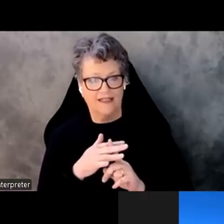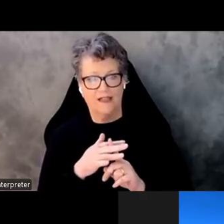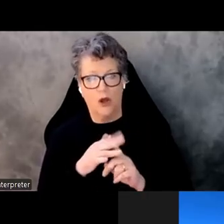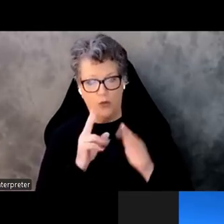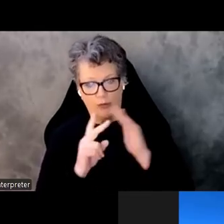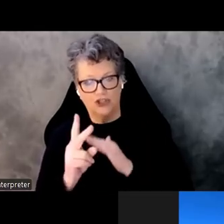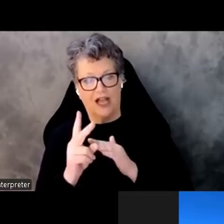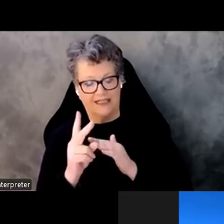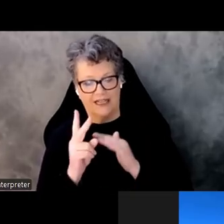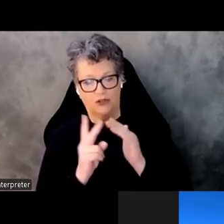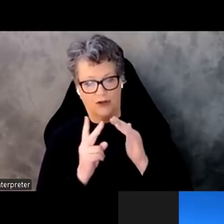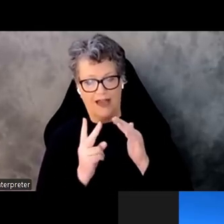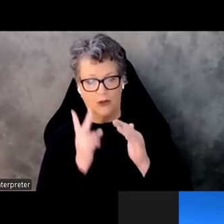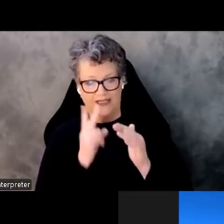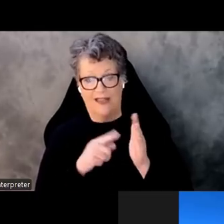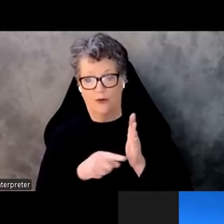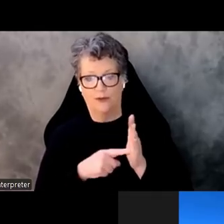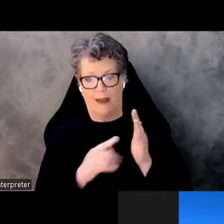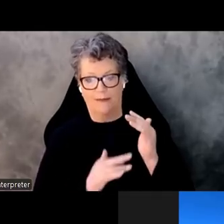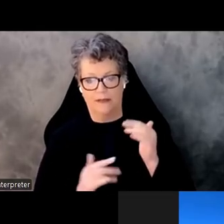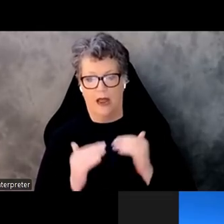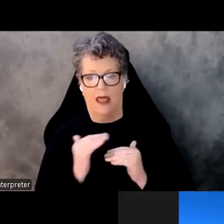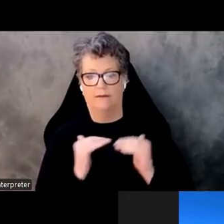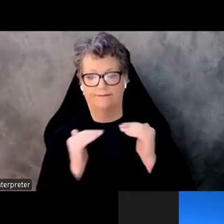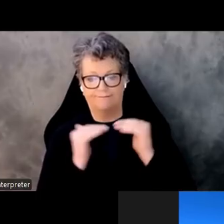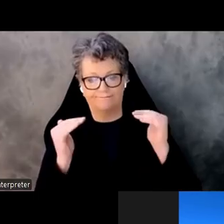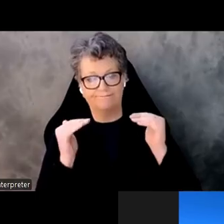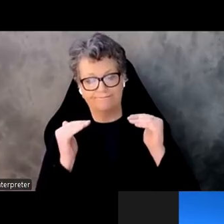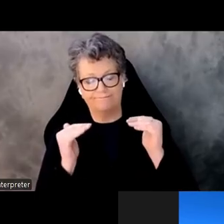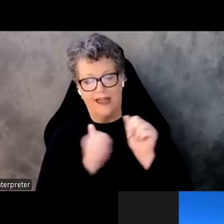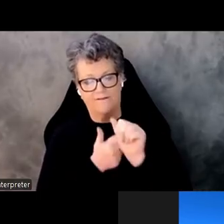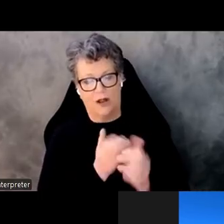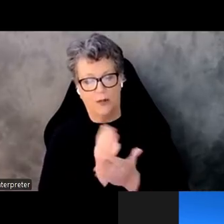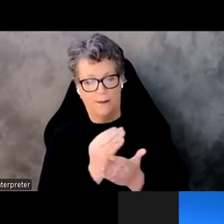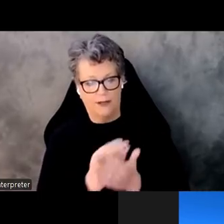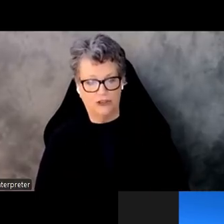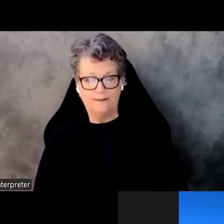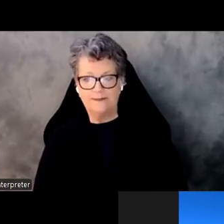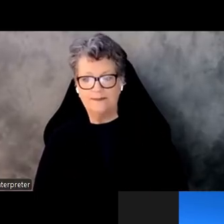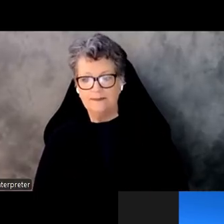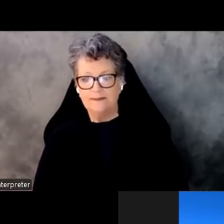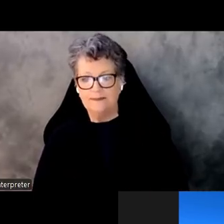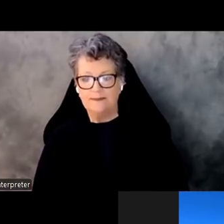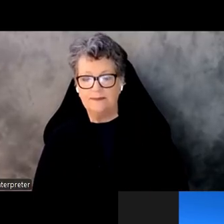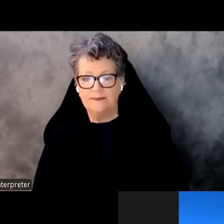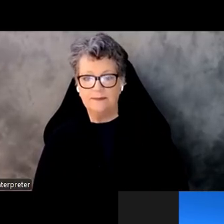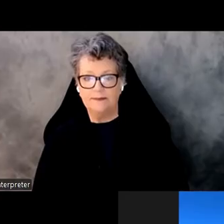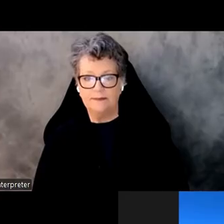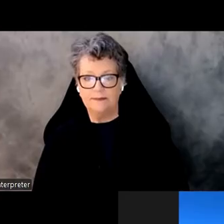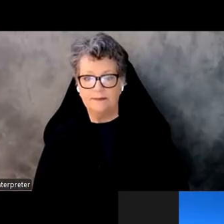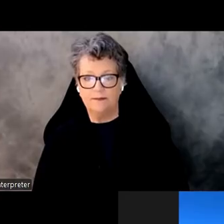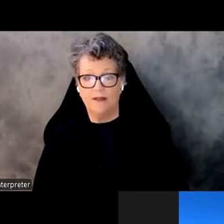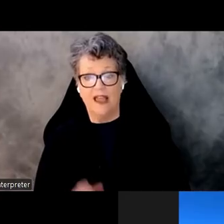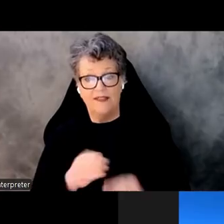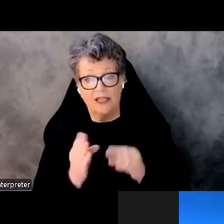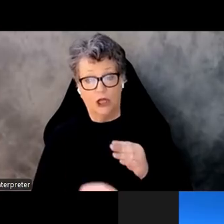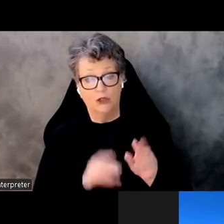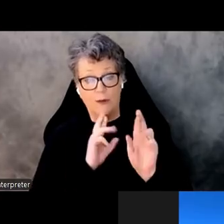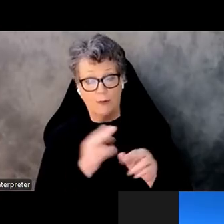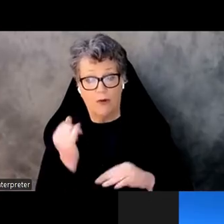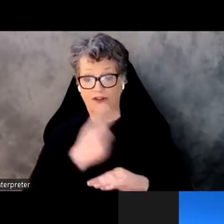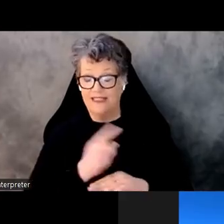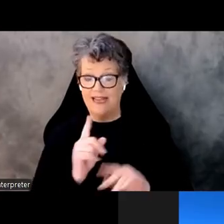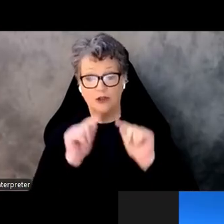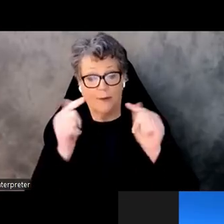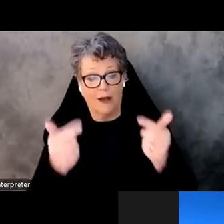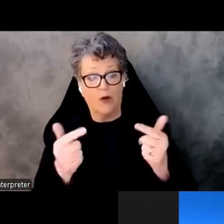projecting to kind of see those payments smooth out and follow the budget schedule that we had for the year. This concludes my report for today. I'll turn it